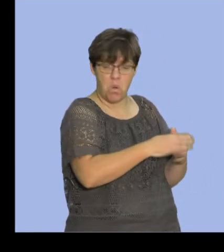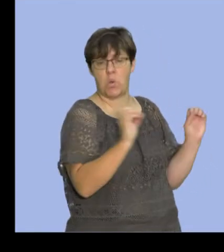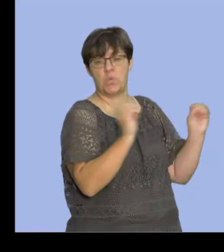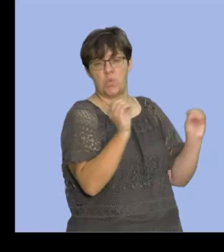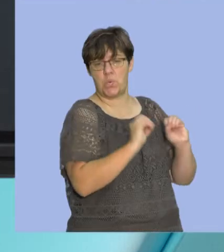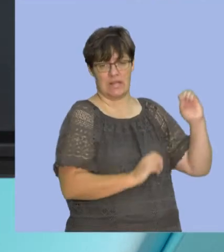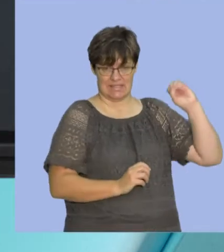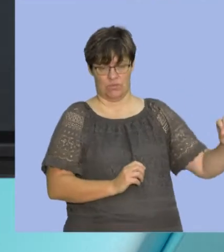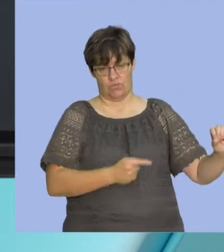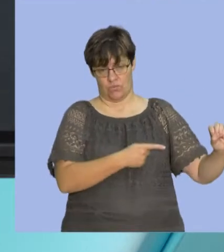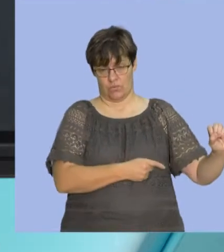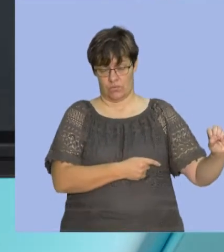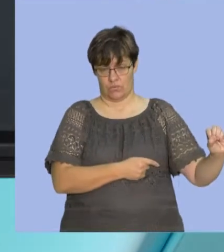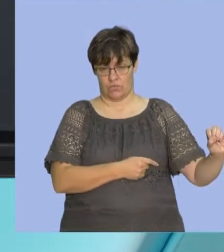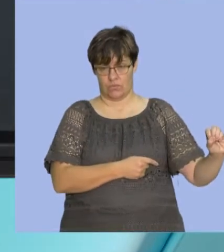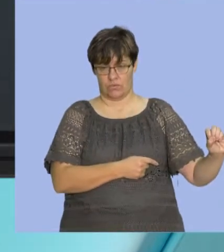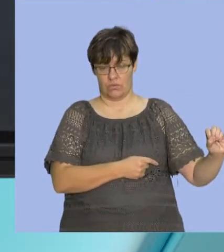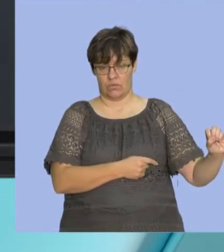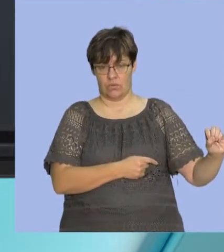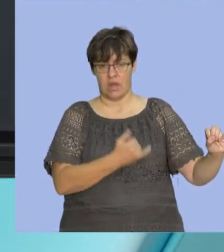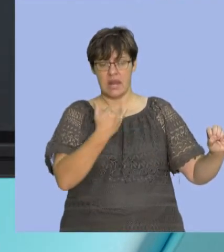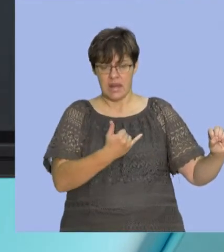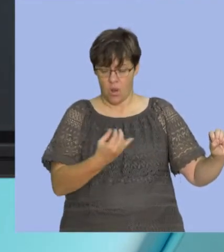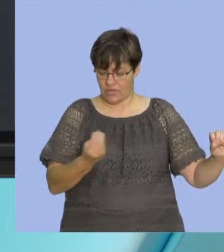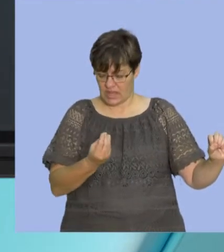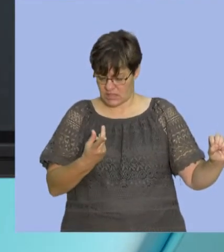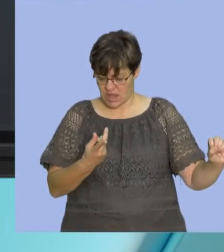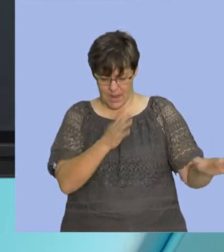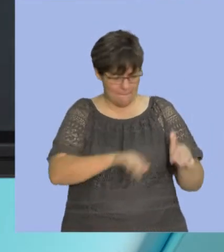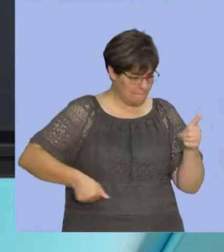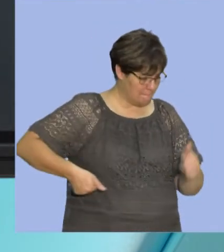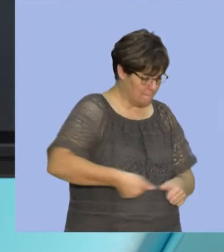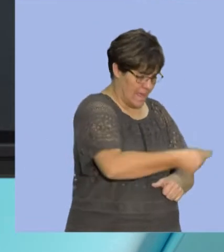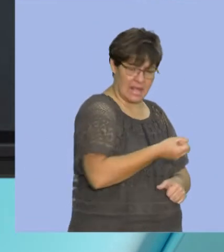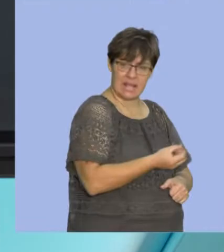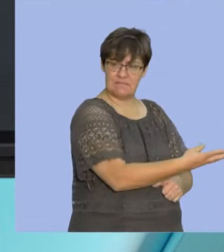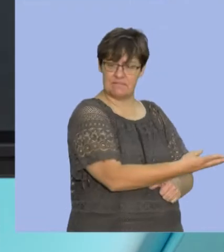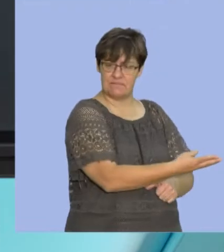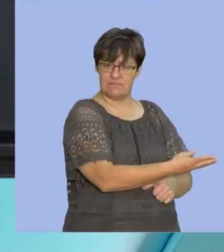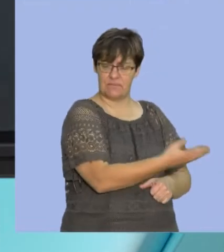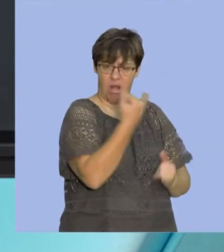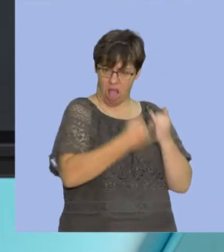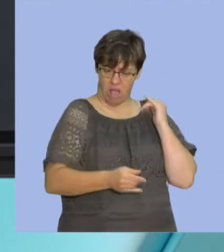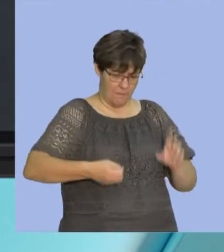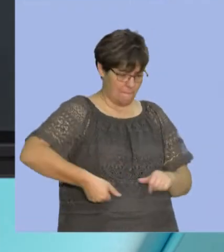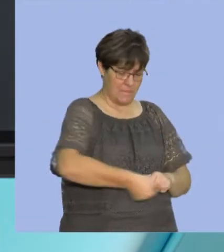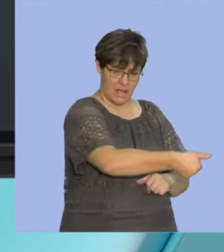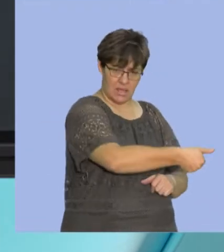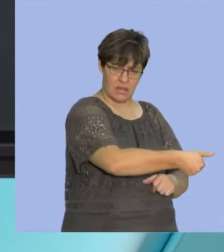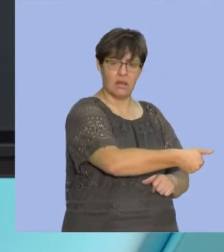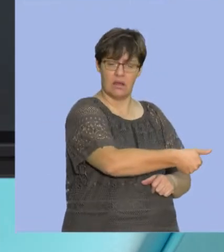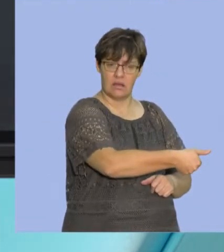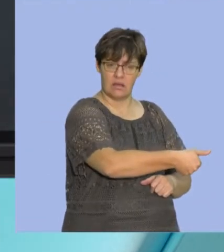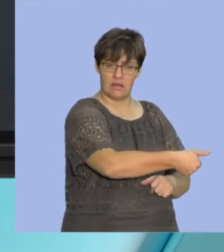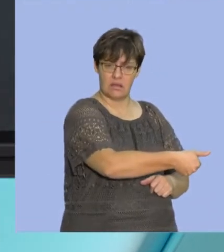Okay? If I now return goods to my creditor, right? Credit trading